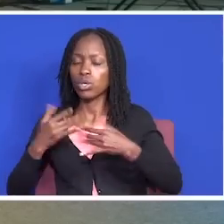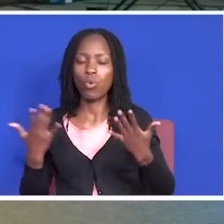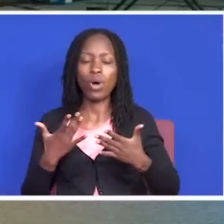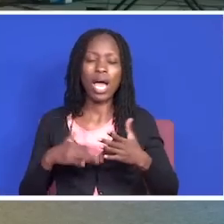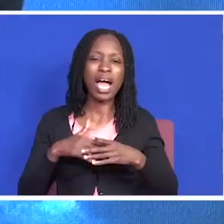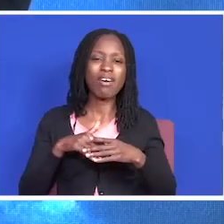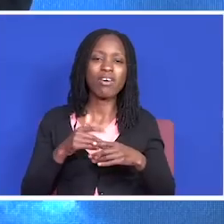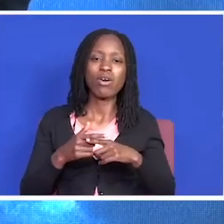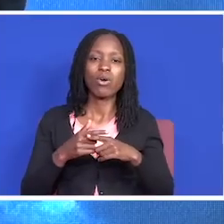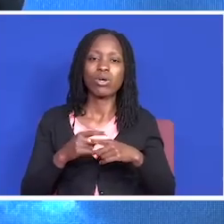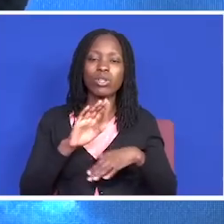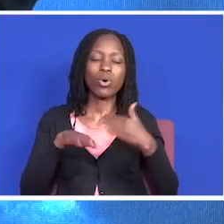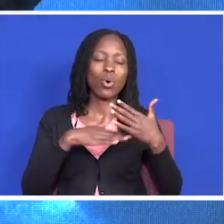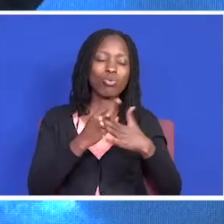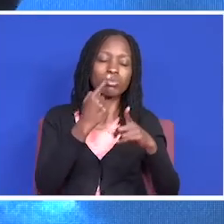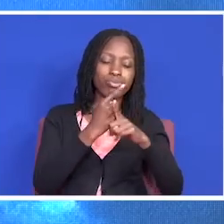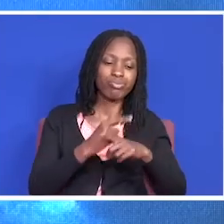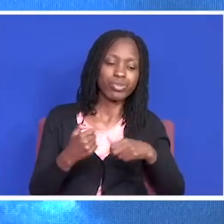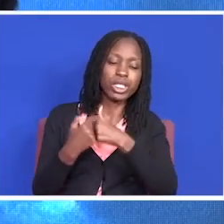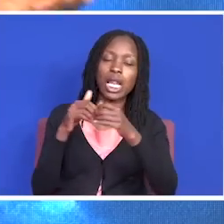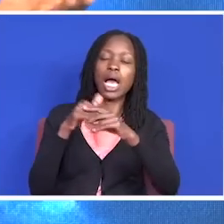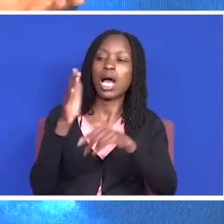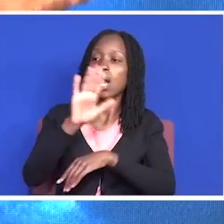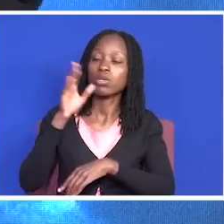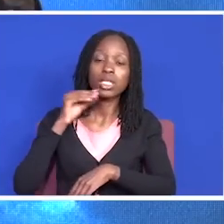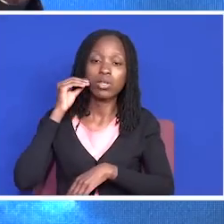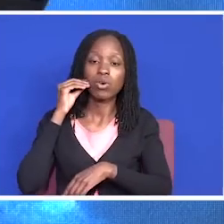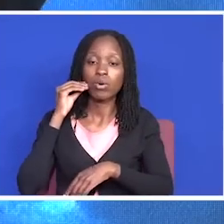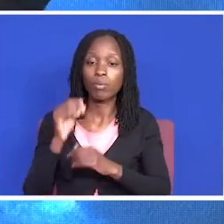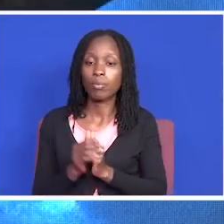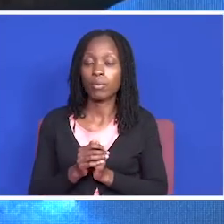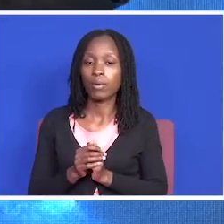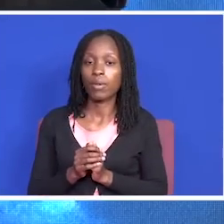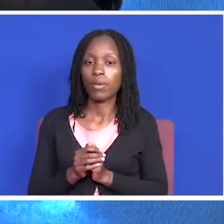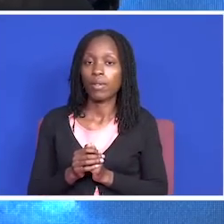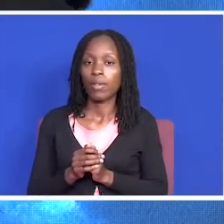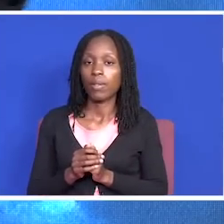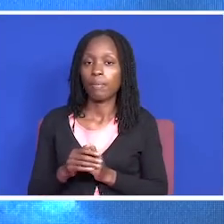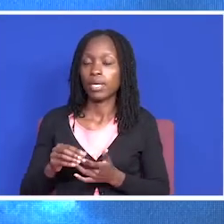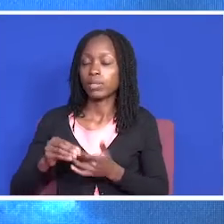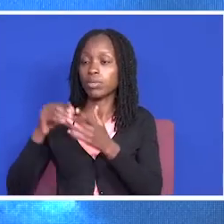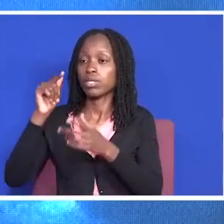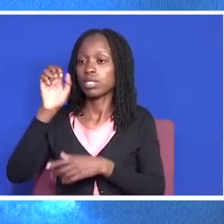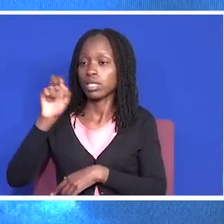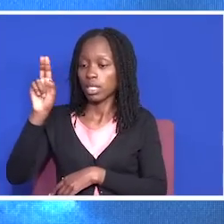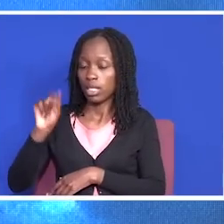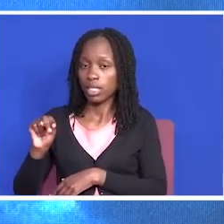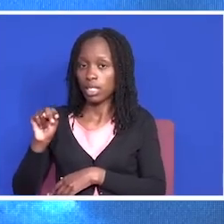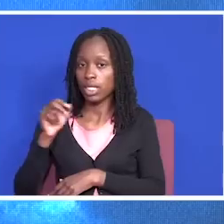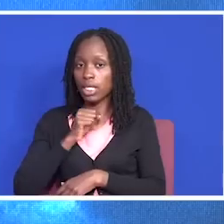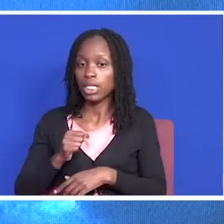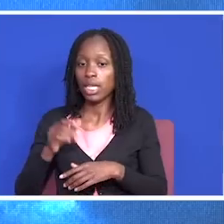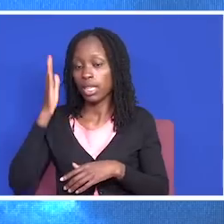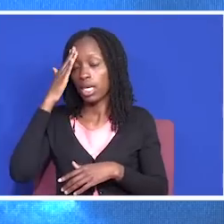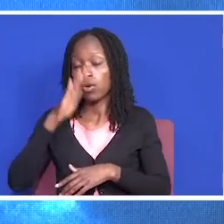fighting with all kinds of challenges outside there, especially among in teenage, they know a place where they can